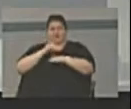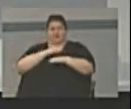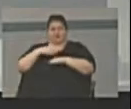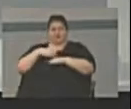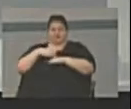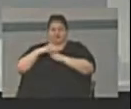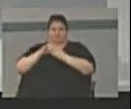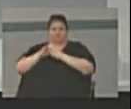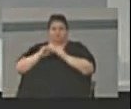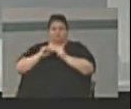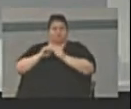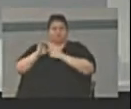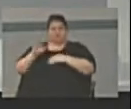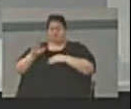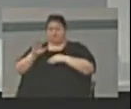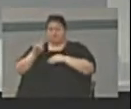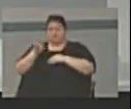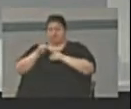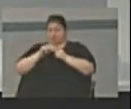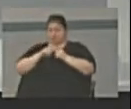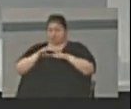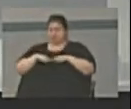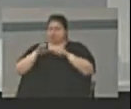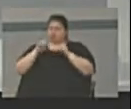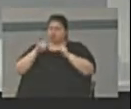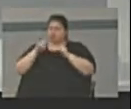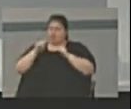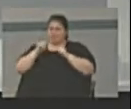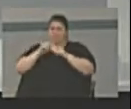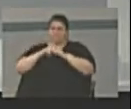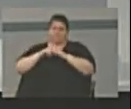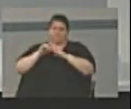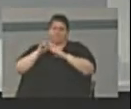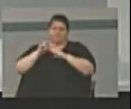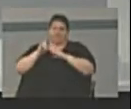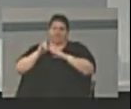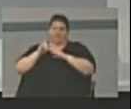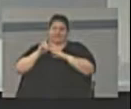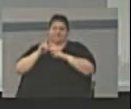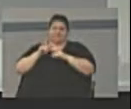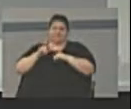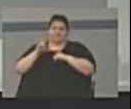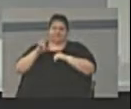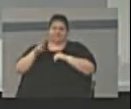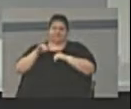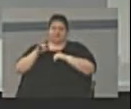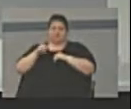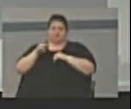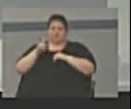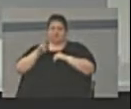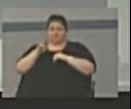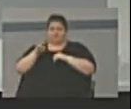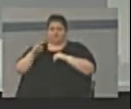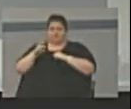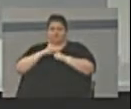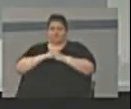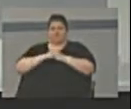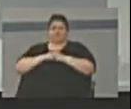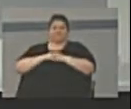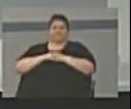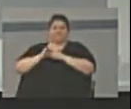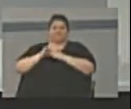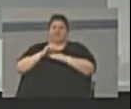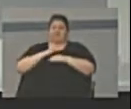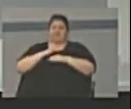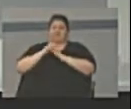it, and they're scheduled to act on that on January 22nd, which means that'll be the official start time for the project. And if